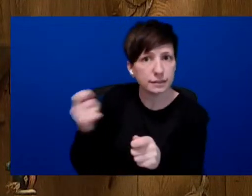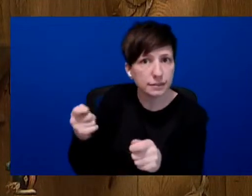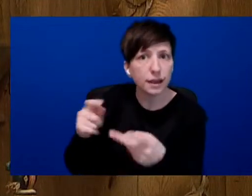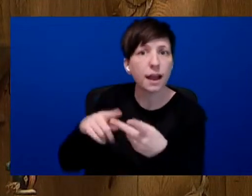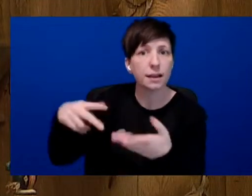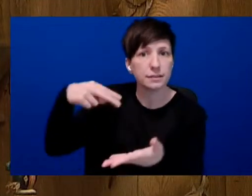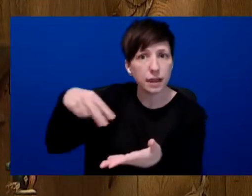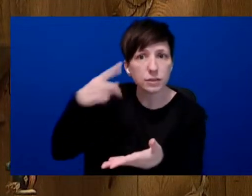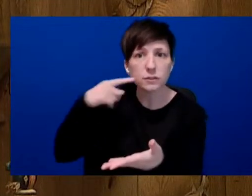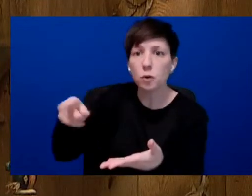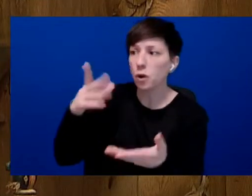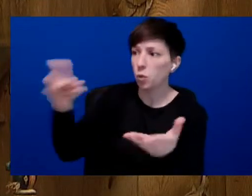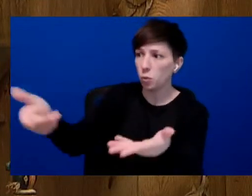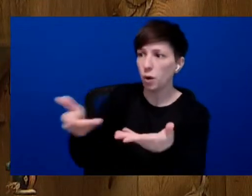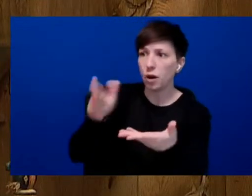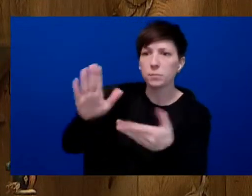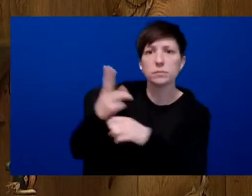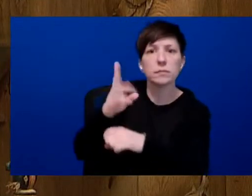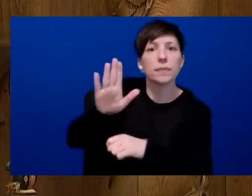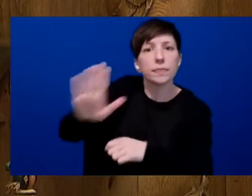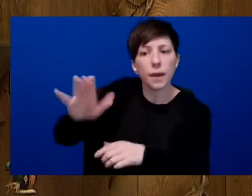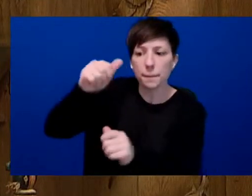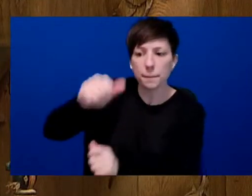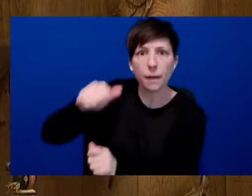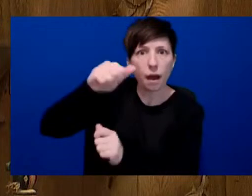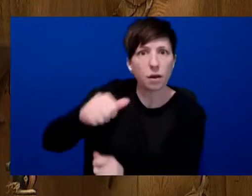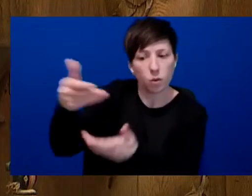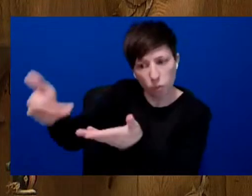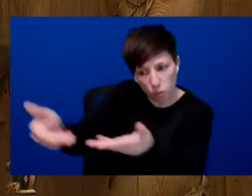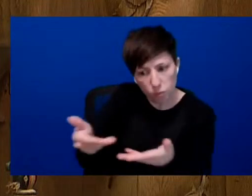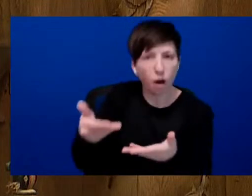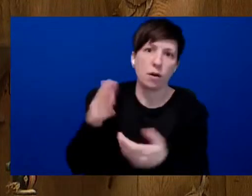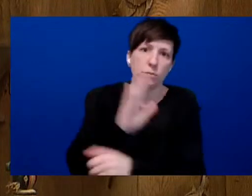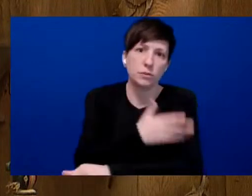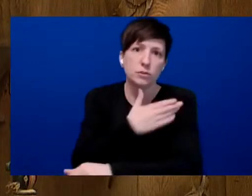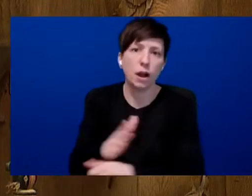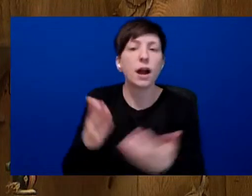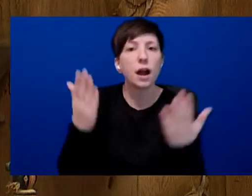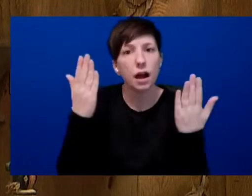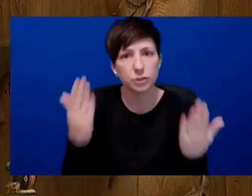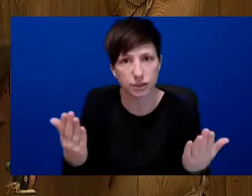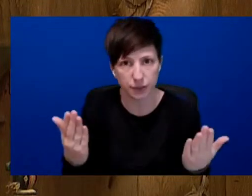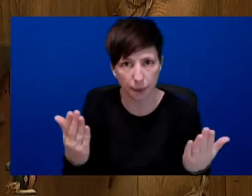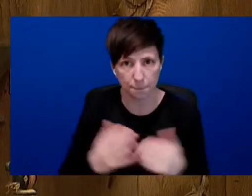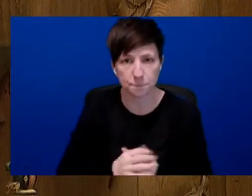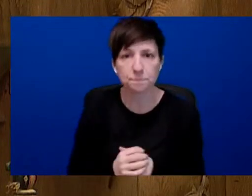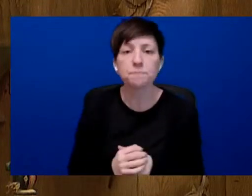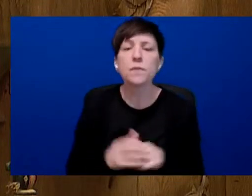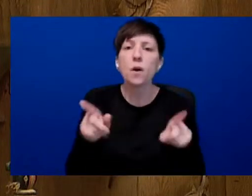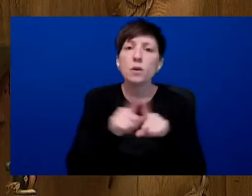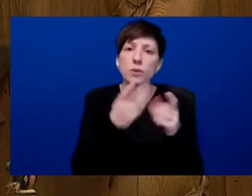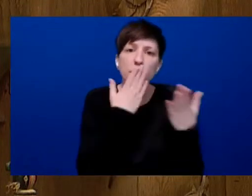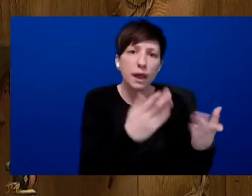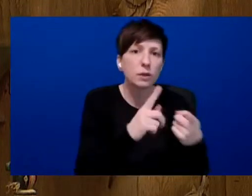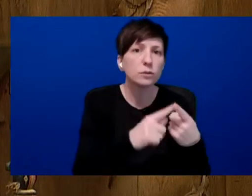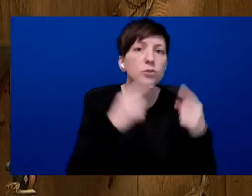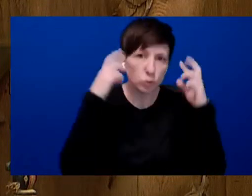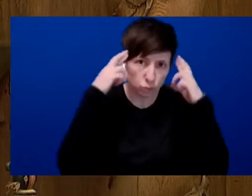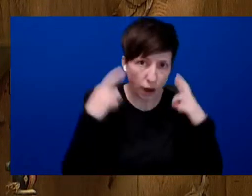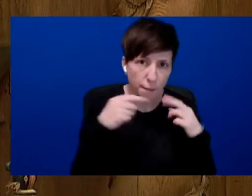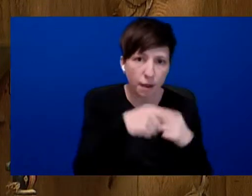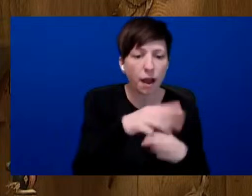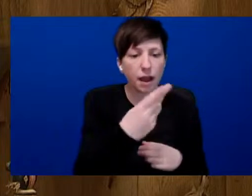paddle song. Haishkasiyam. I also want to thank Rabbi Harry Breckner of